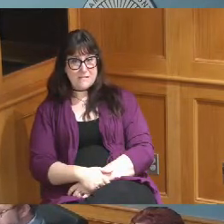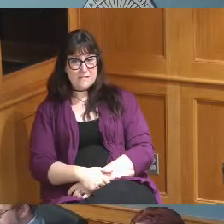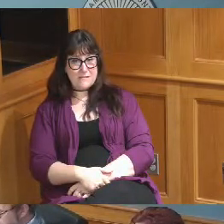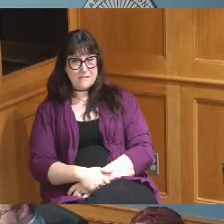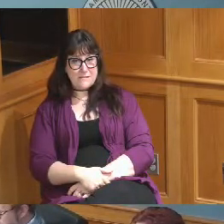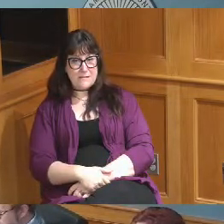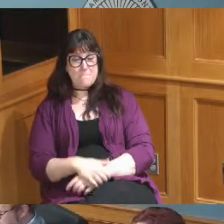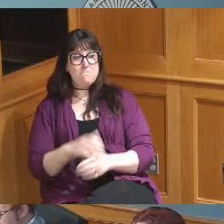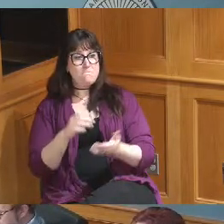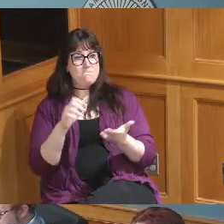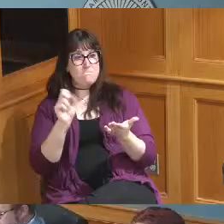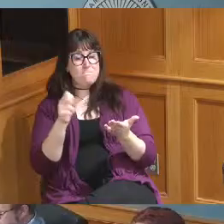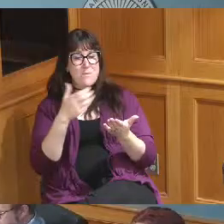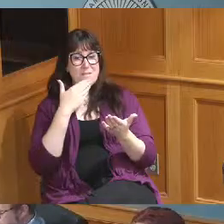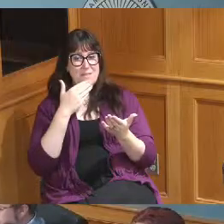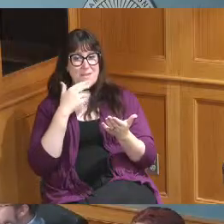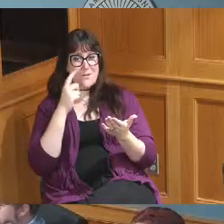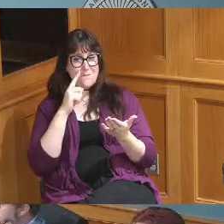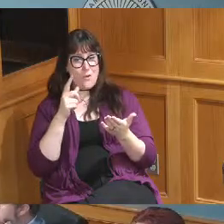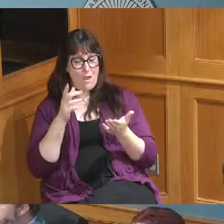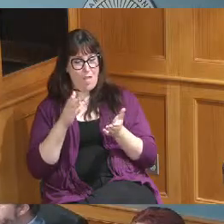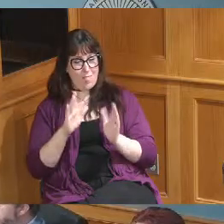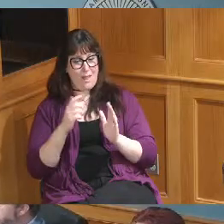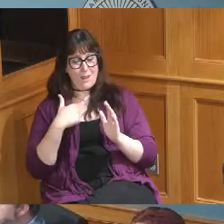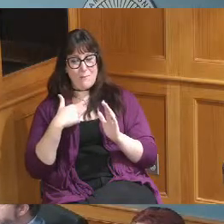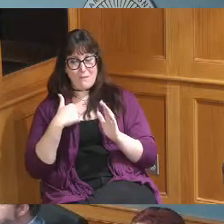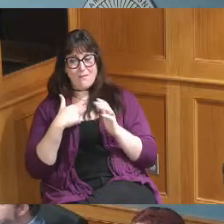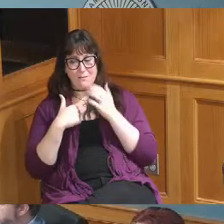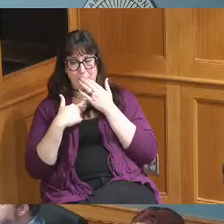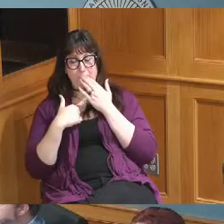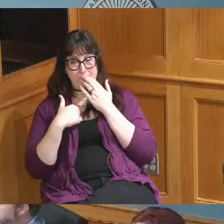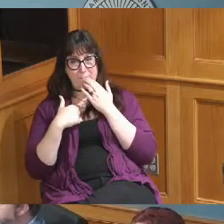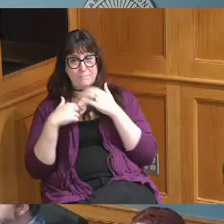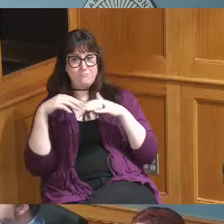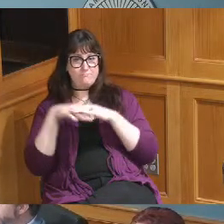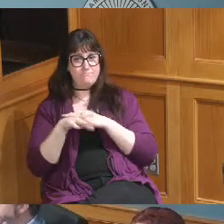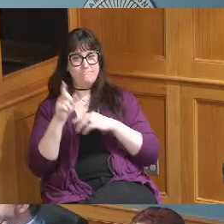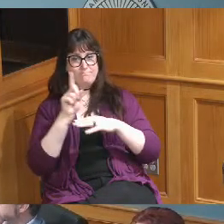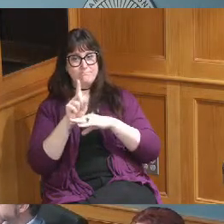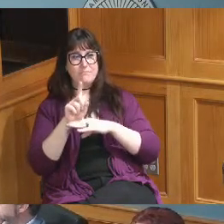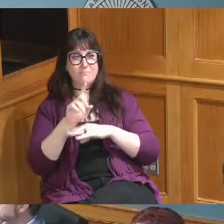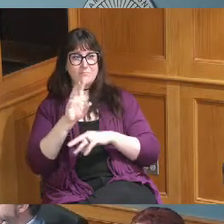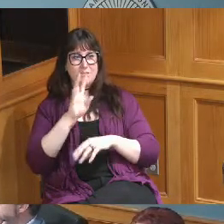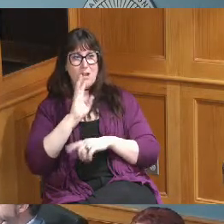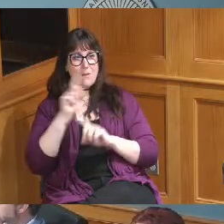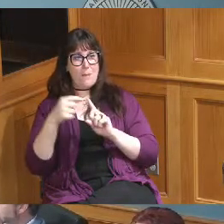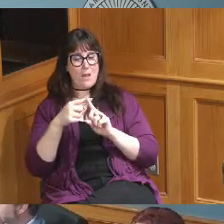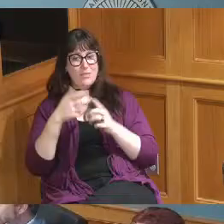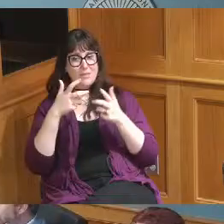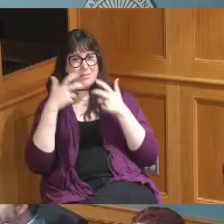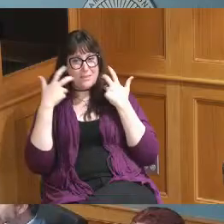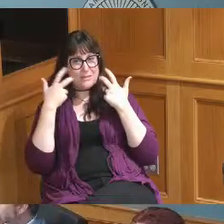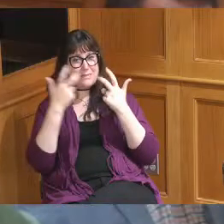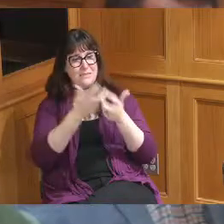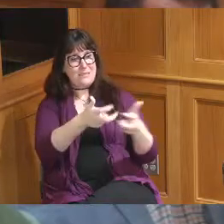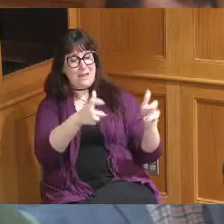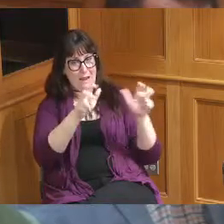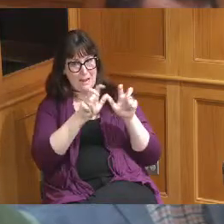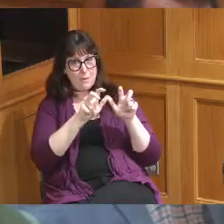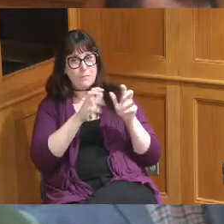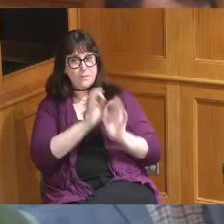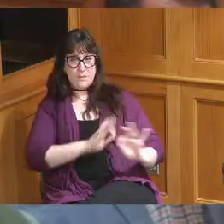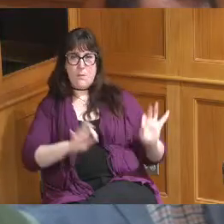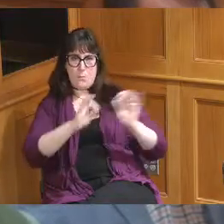Yeah, thank you guys for letting me come out today and speak about the stadium. I understand today's a very important day for